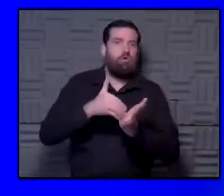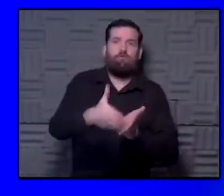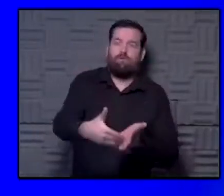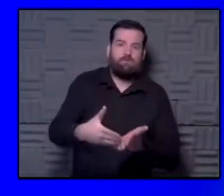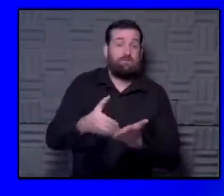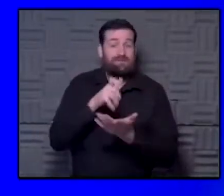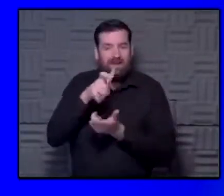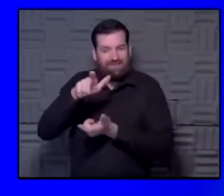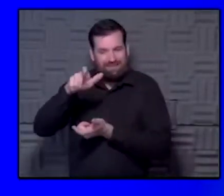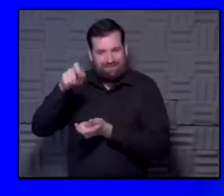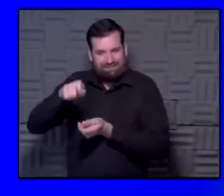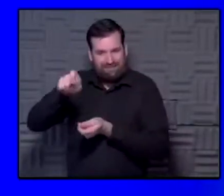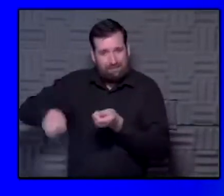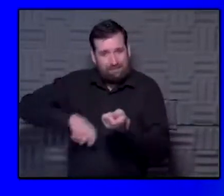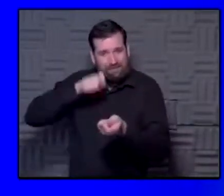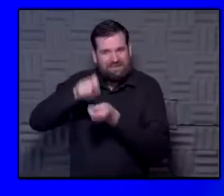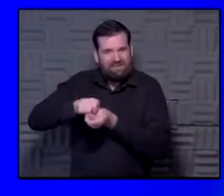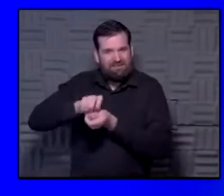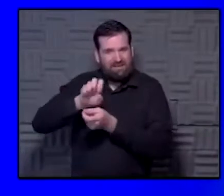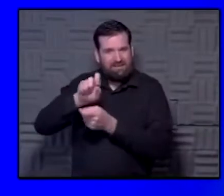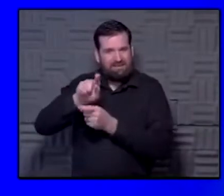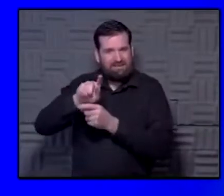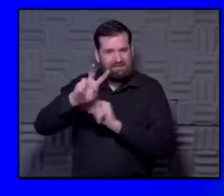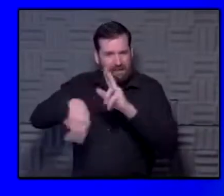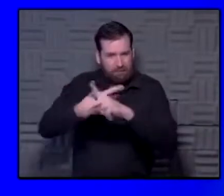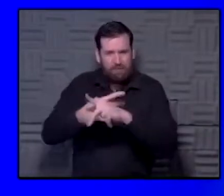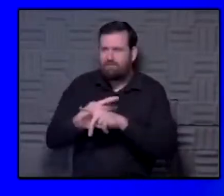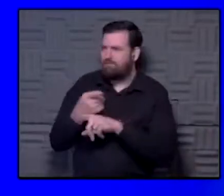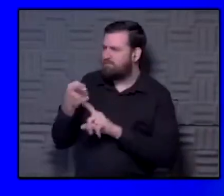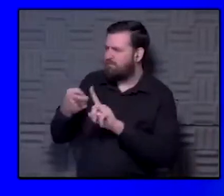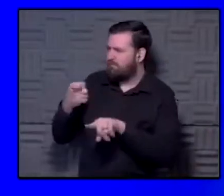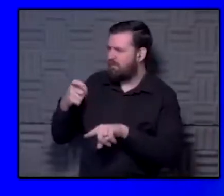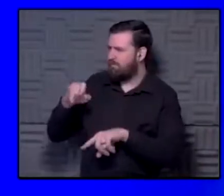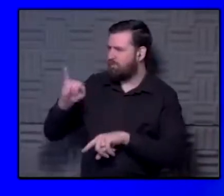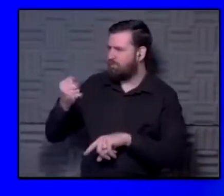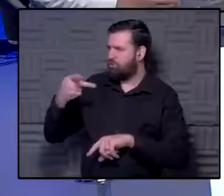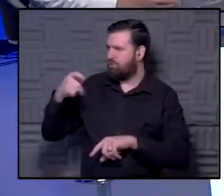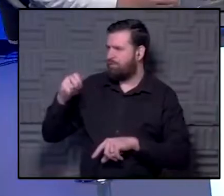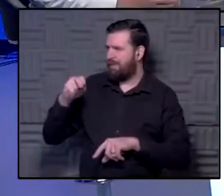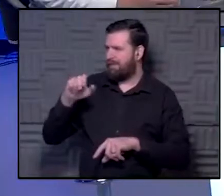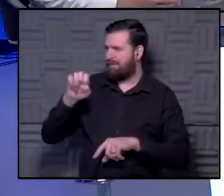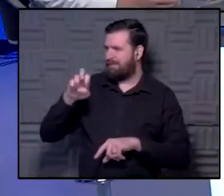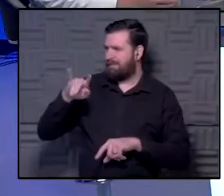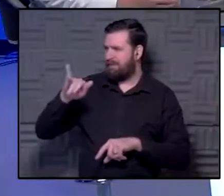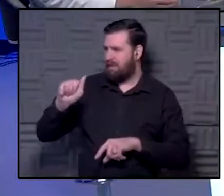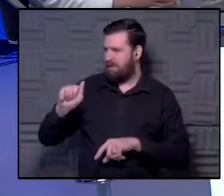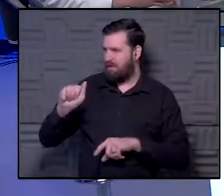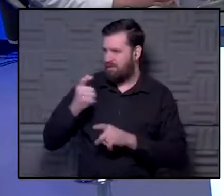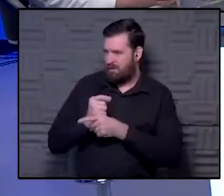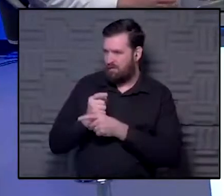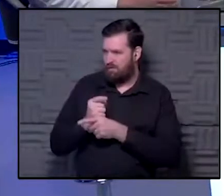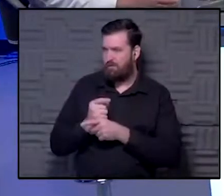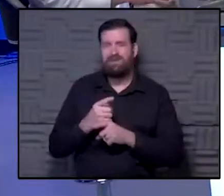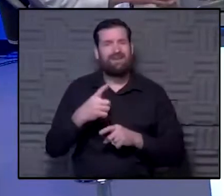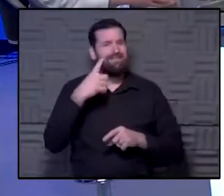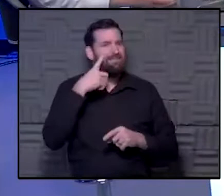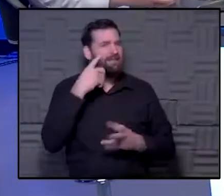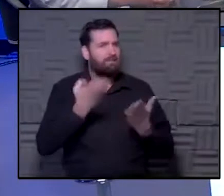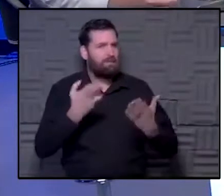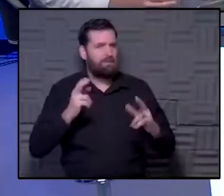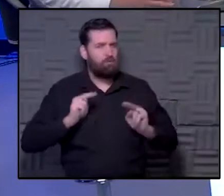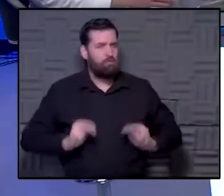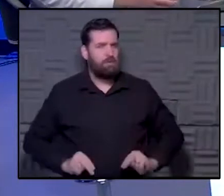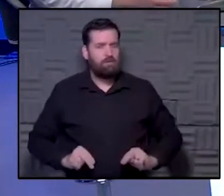necessarily this particular subtype. This is from chimpanzee, I think, or something like that, right? Yeah, I think this one might be human, but